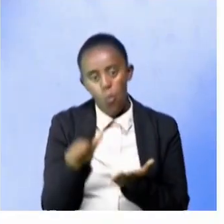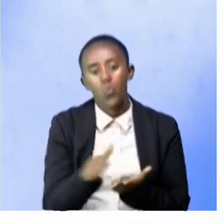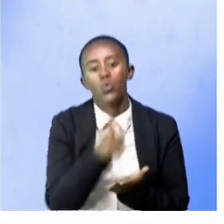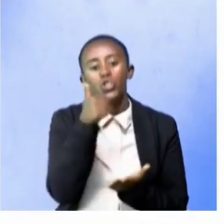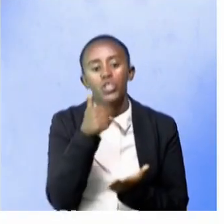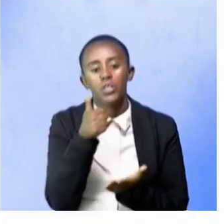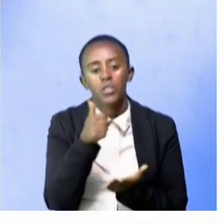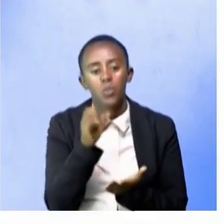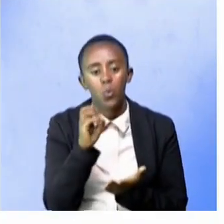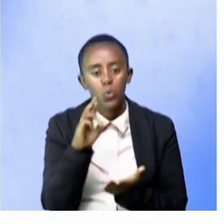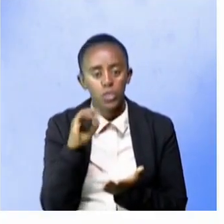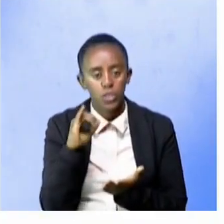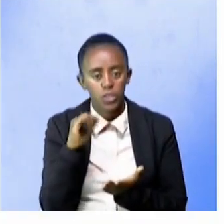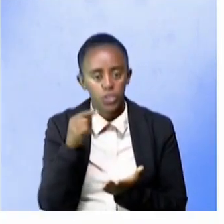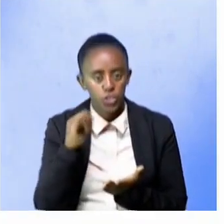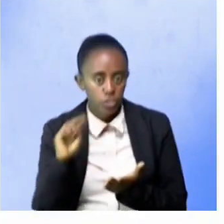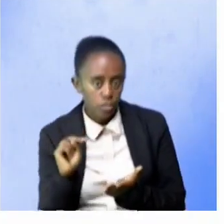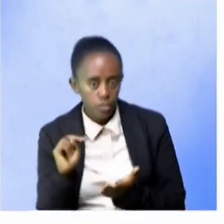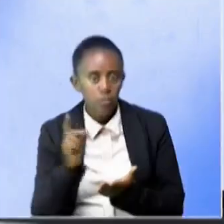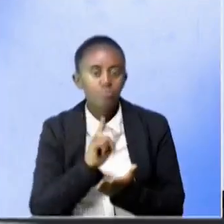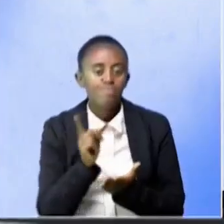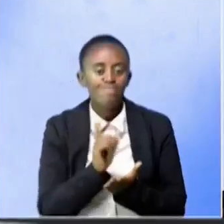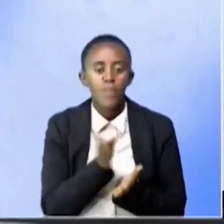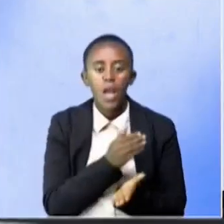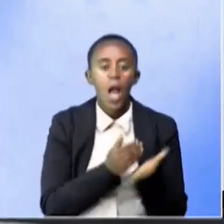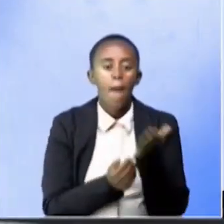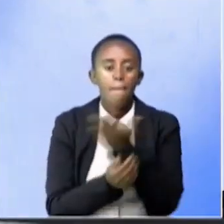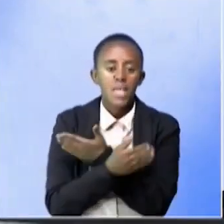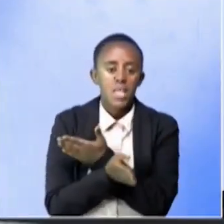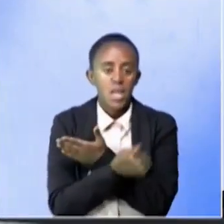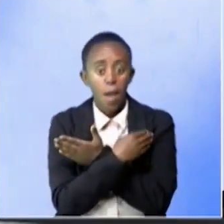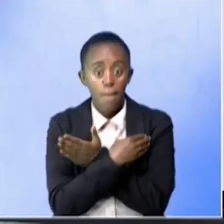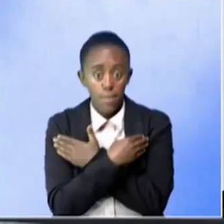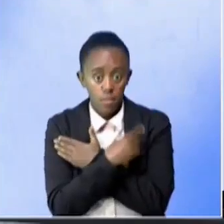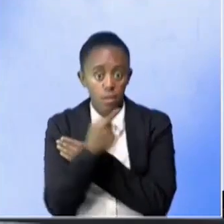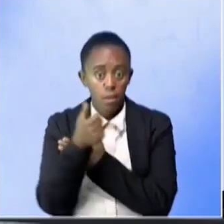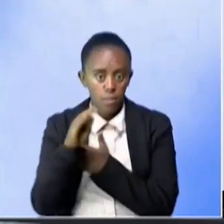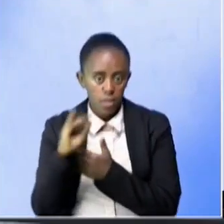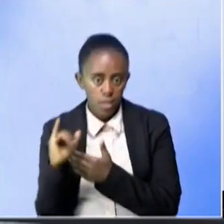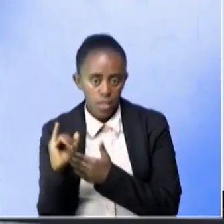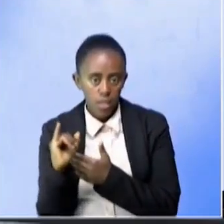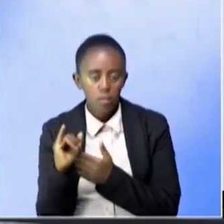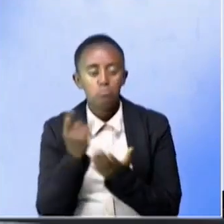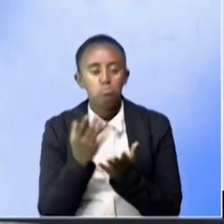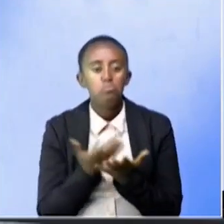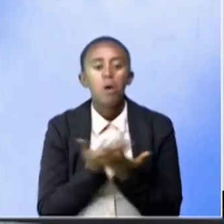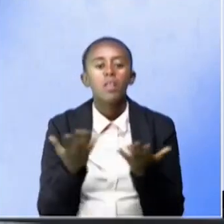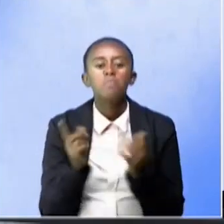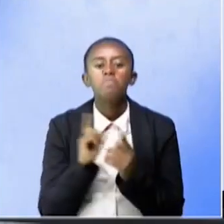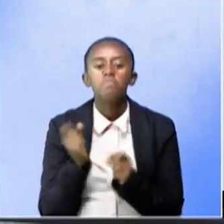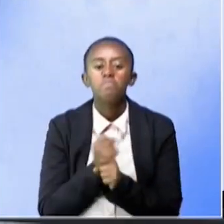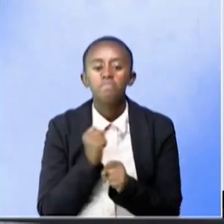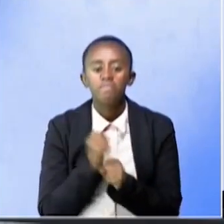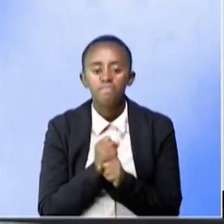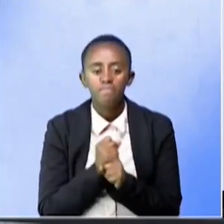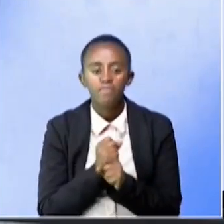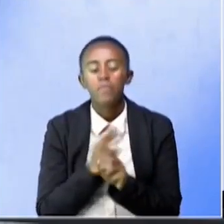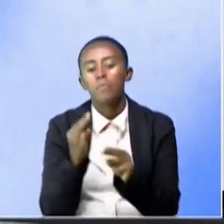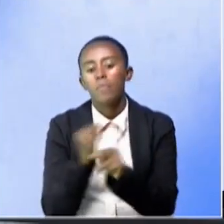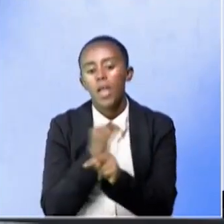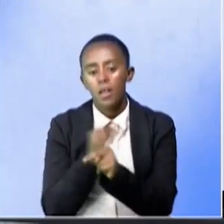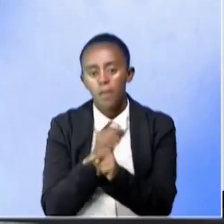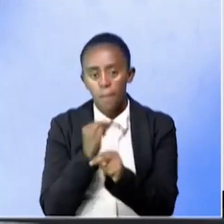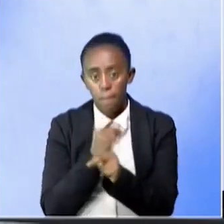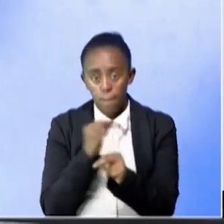What's that? Gabi. And finally, the material was made of it. You see? The